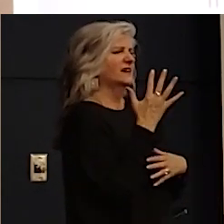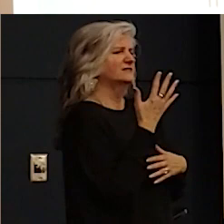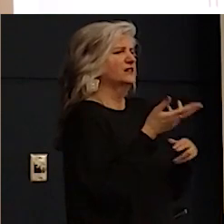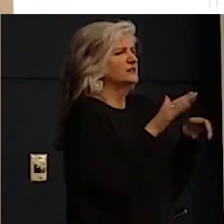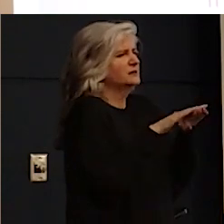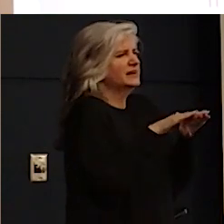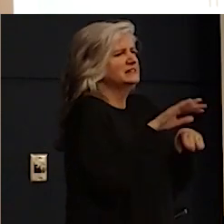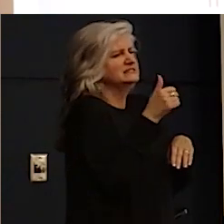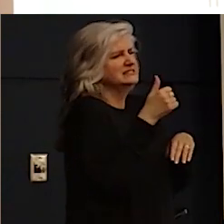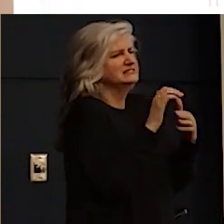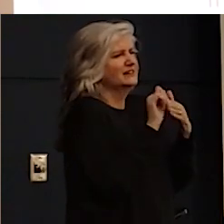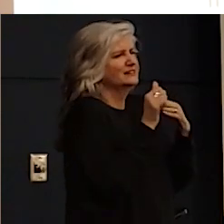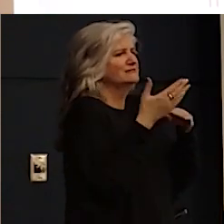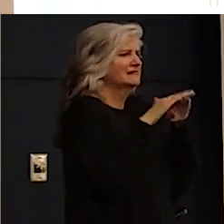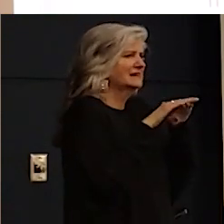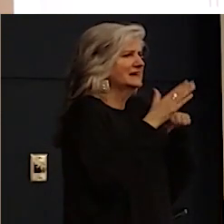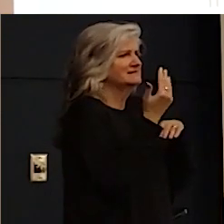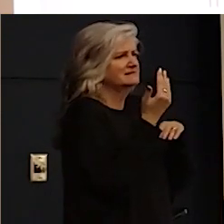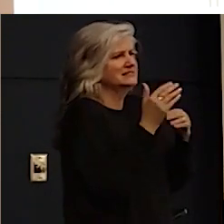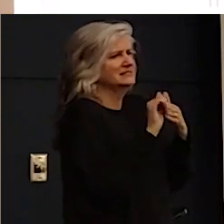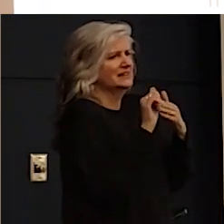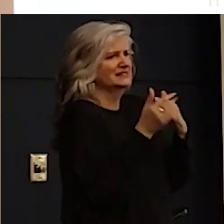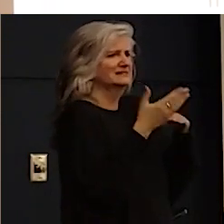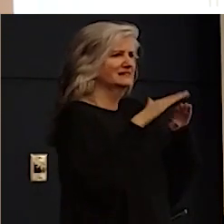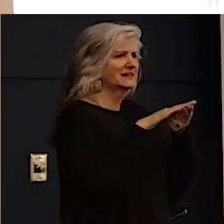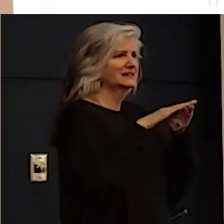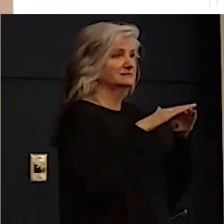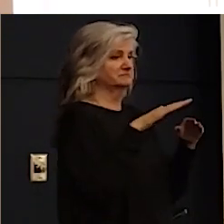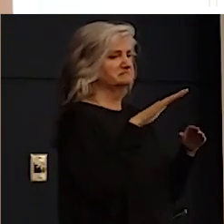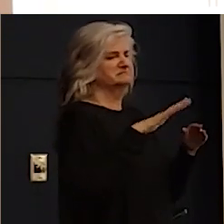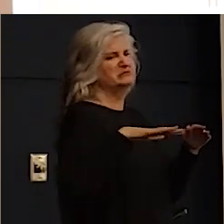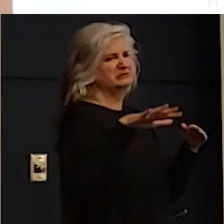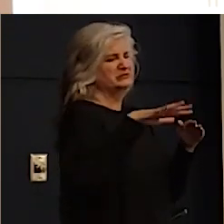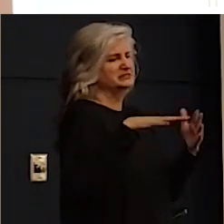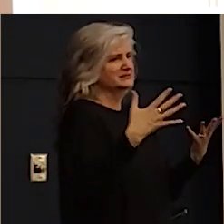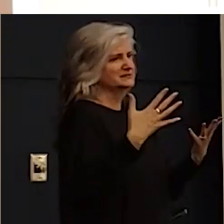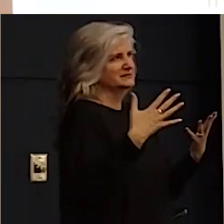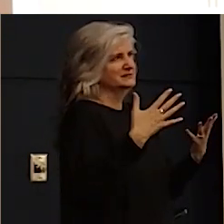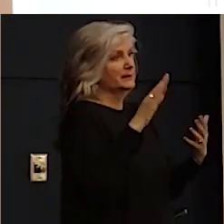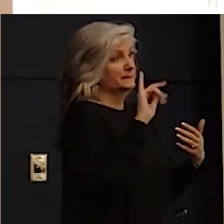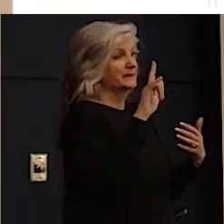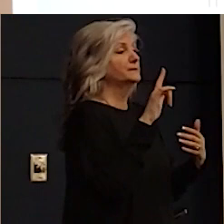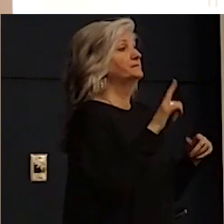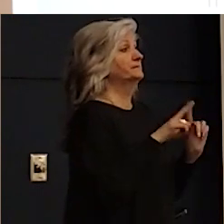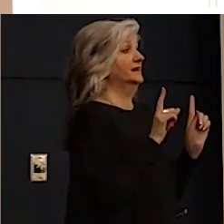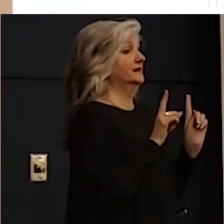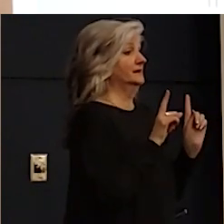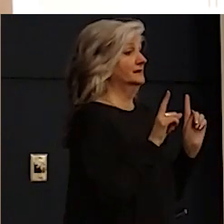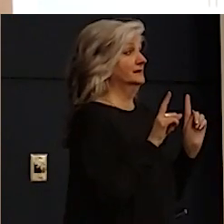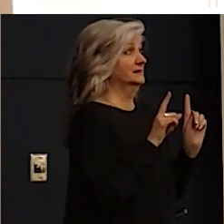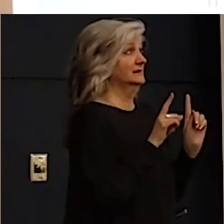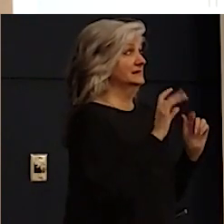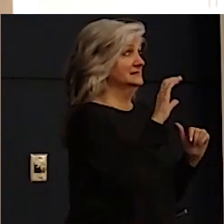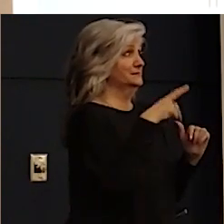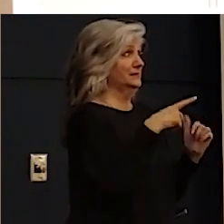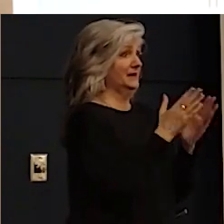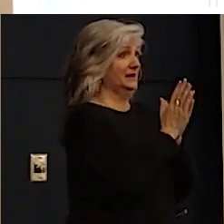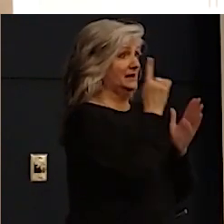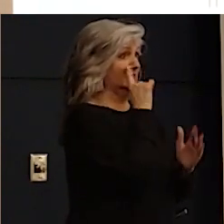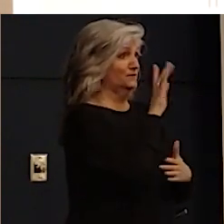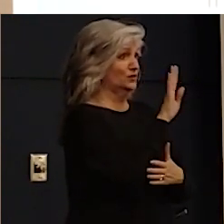raise, $10 raise, $15 raise in the average residential bill. In this case, CenterPoint is asking for